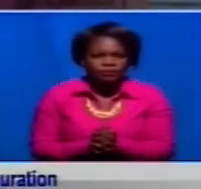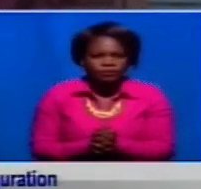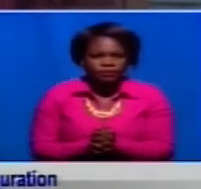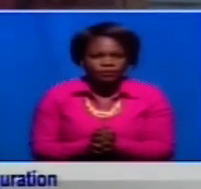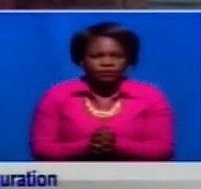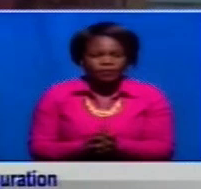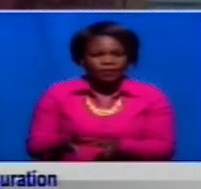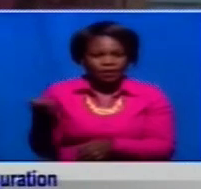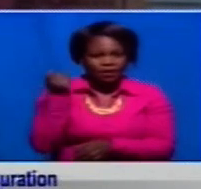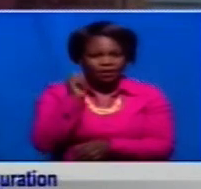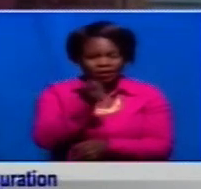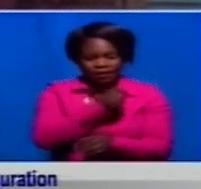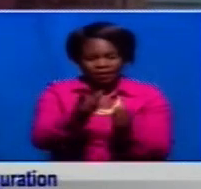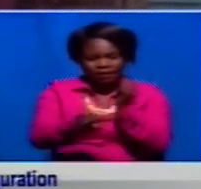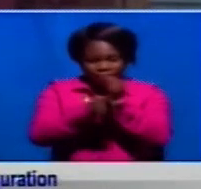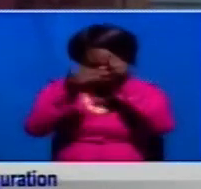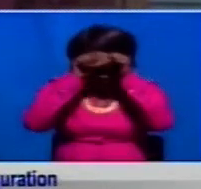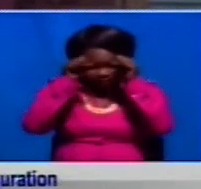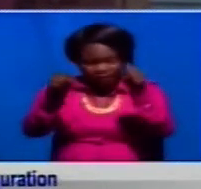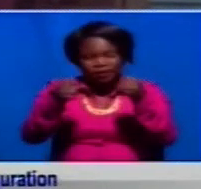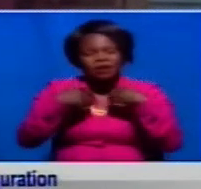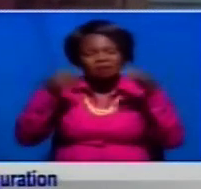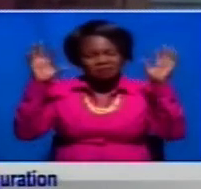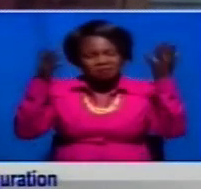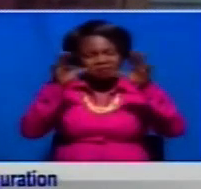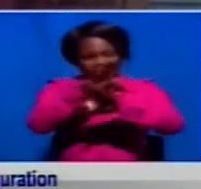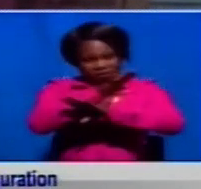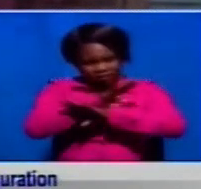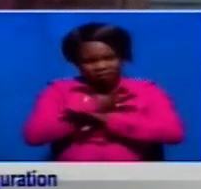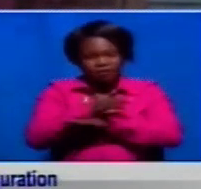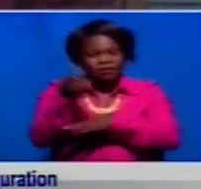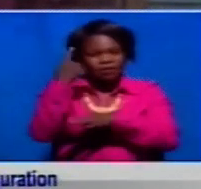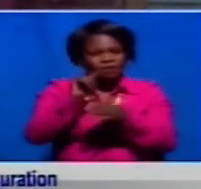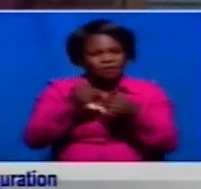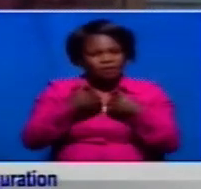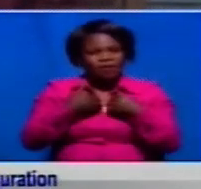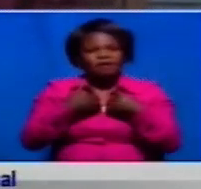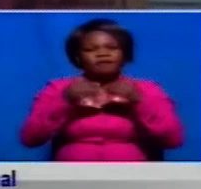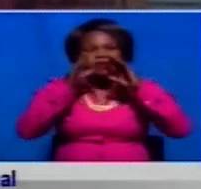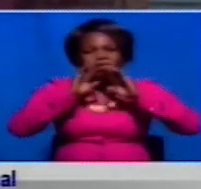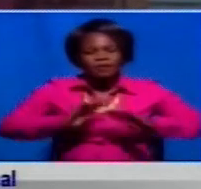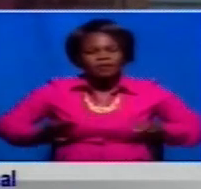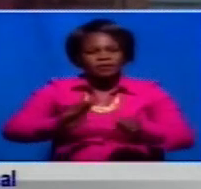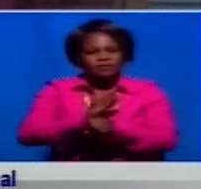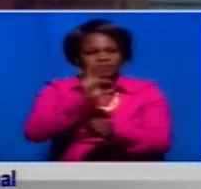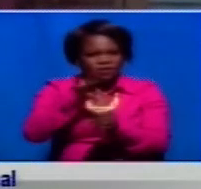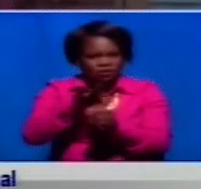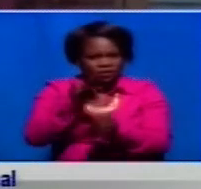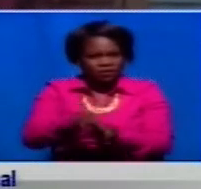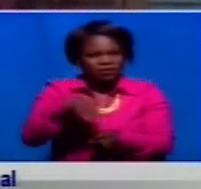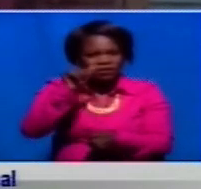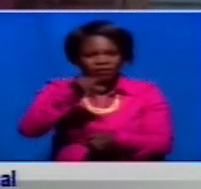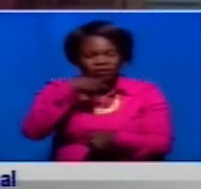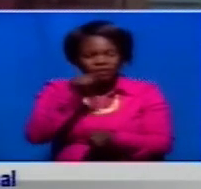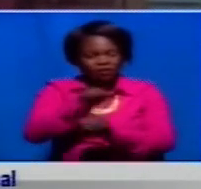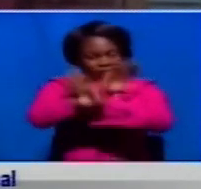And Kenyan Vice President William Ruto has commended Zambians for holding peaceful elections. Mr. Ruto said it is